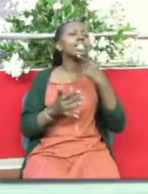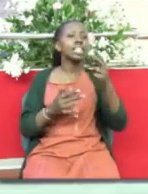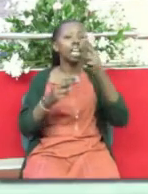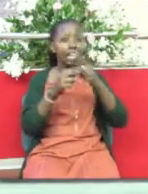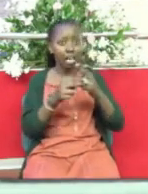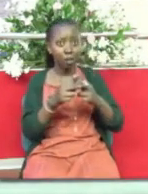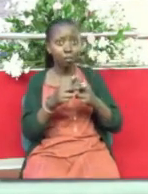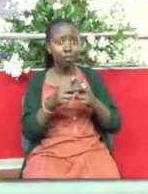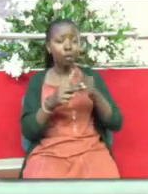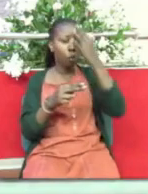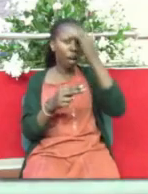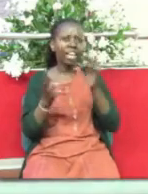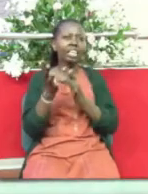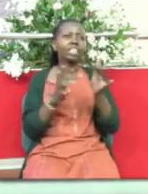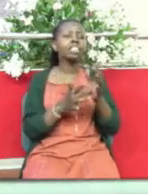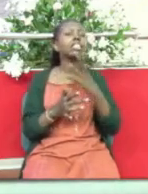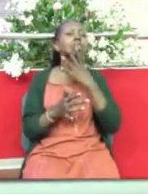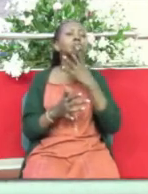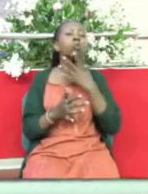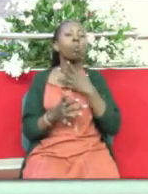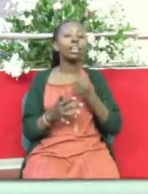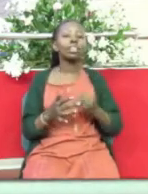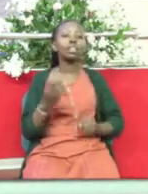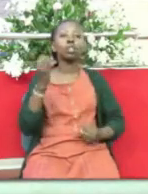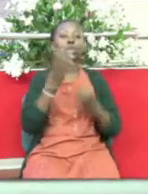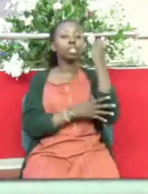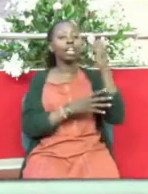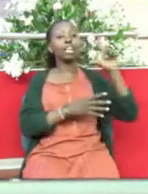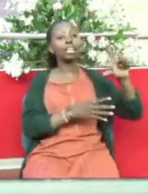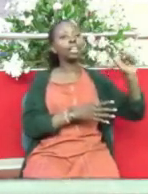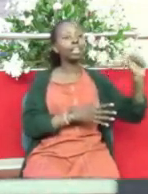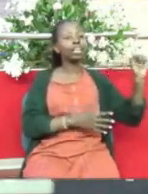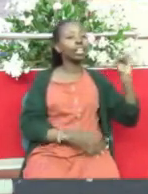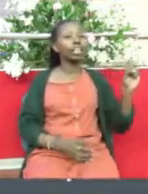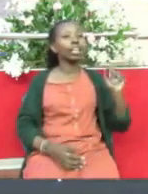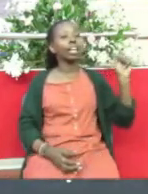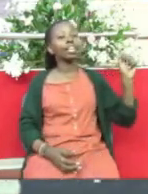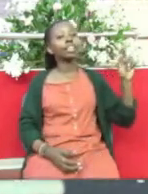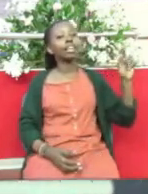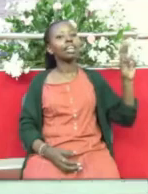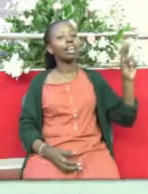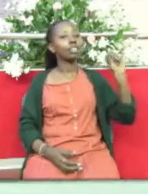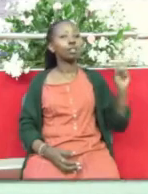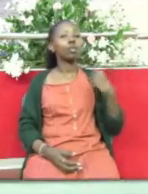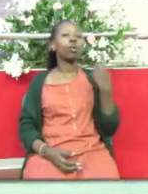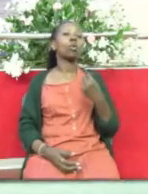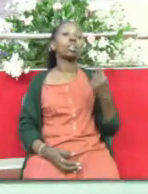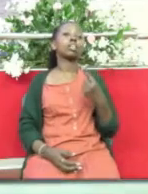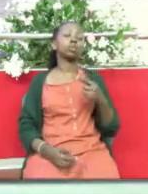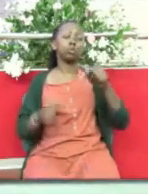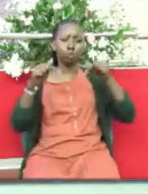resurrect Lazarus. Sababu nia yake ilikuwa ni kumfufua Lazaro. This morning, asubuhi ya leo, as we get to a session of